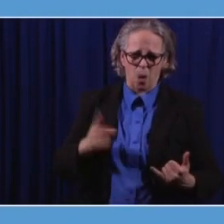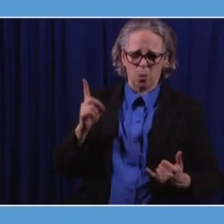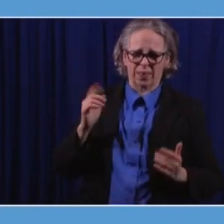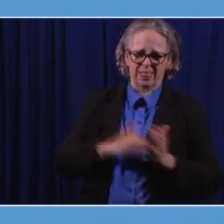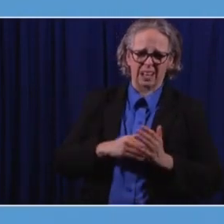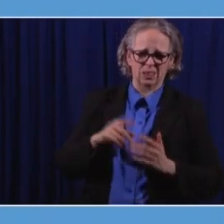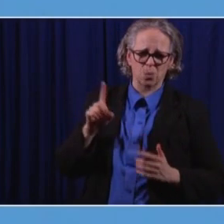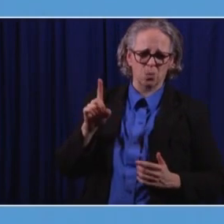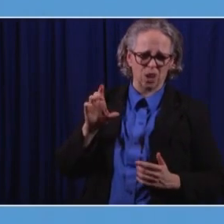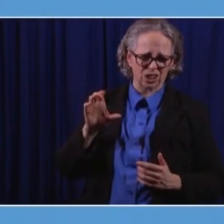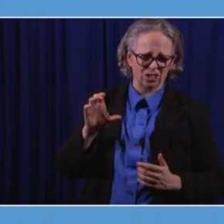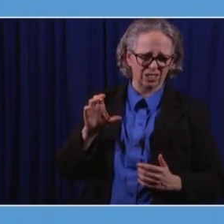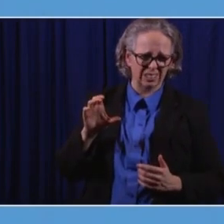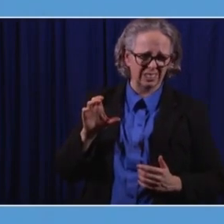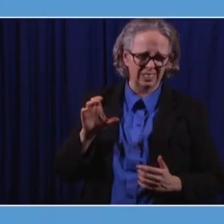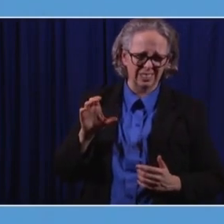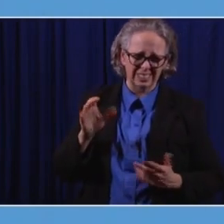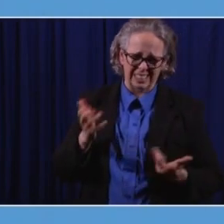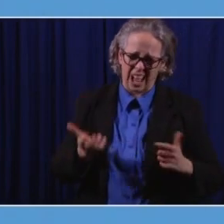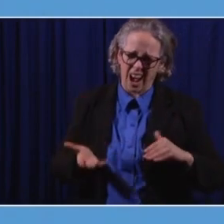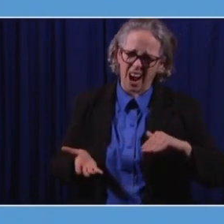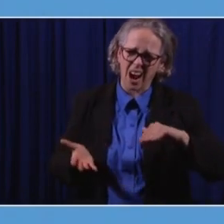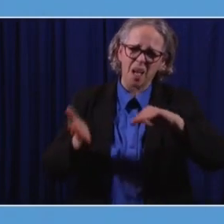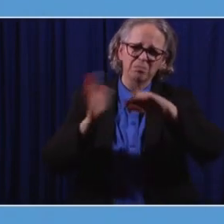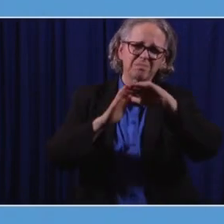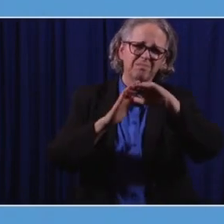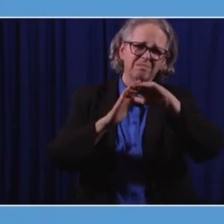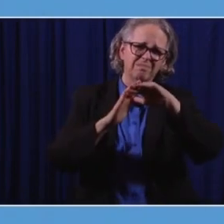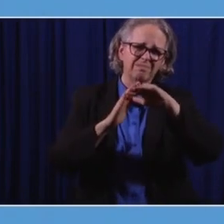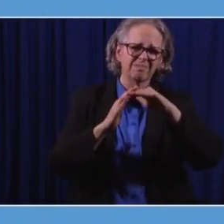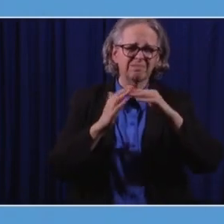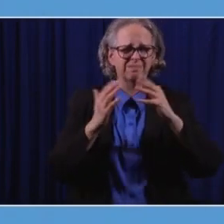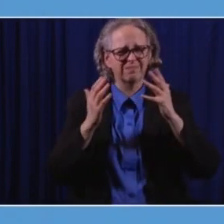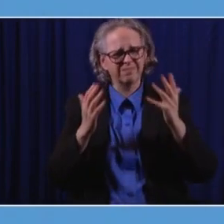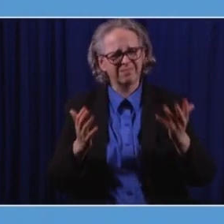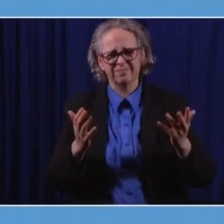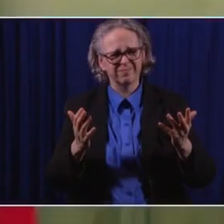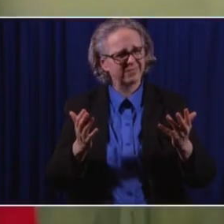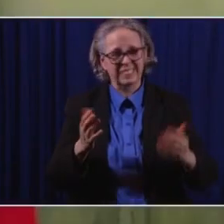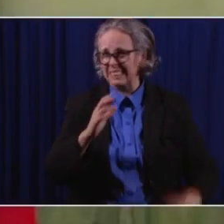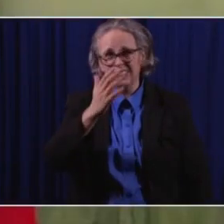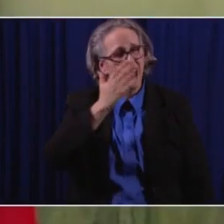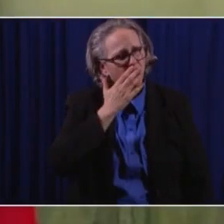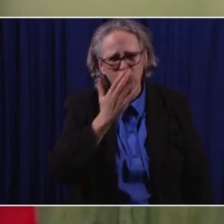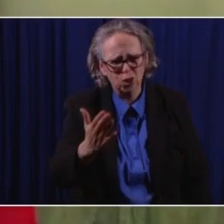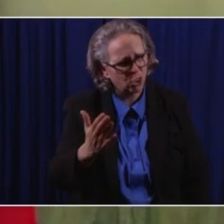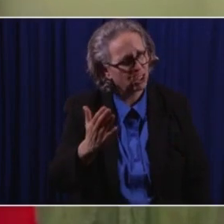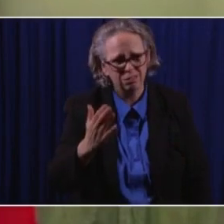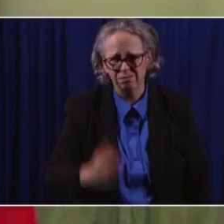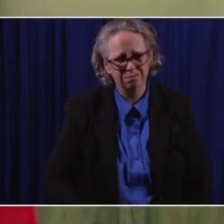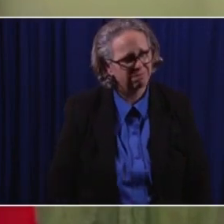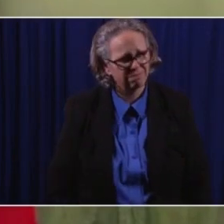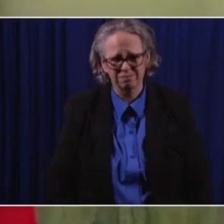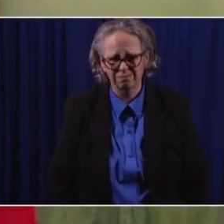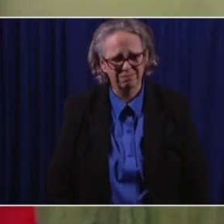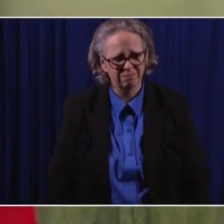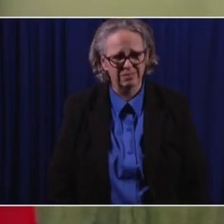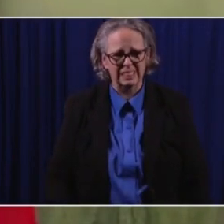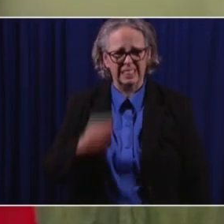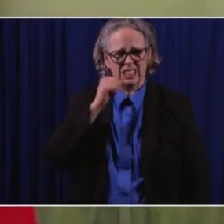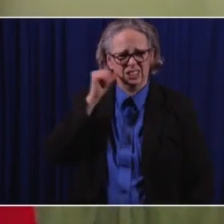up, and not something that we certainly want to see. 13 deaths reported since yesterday. There